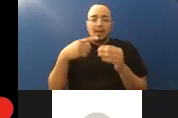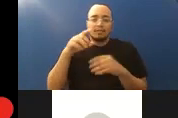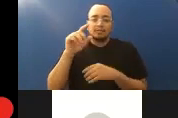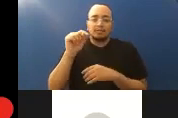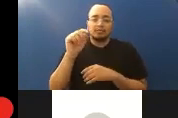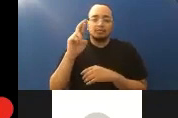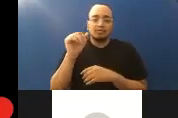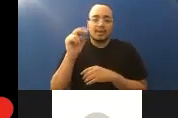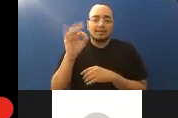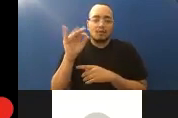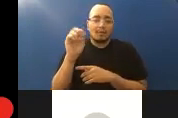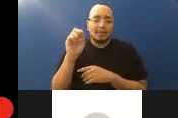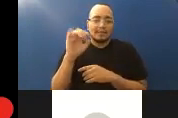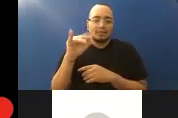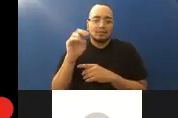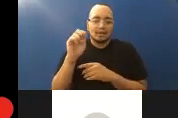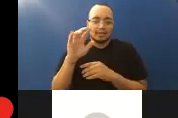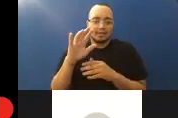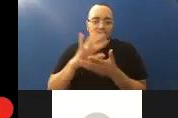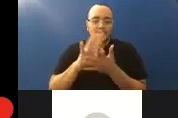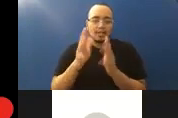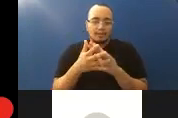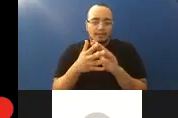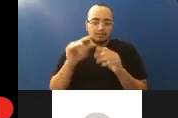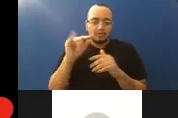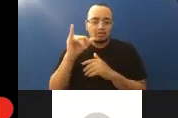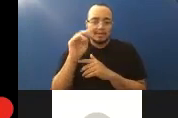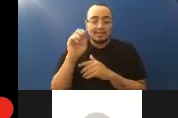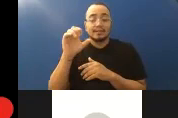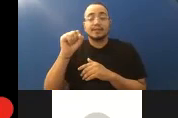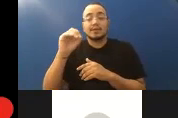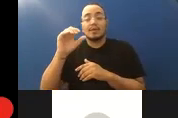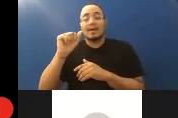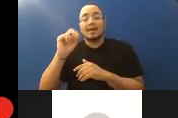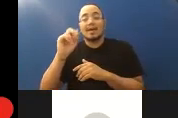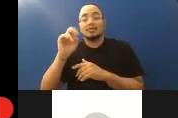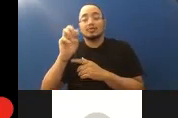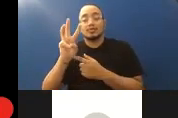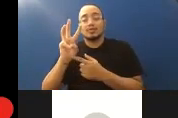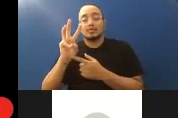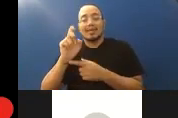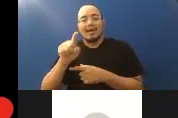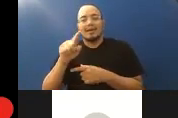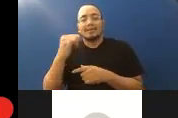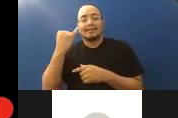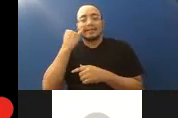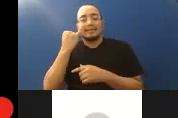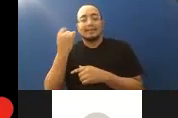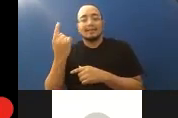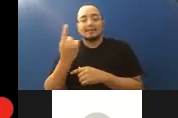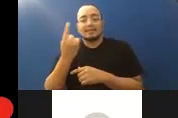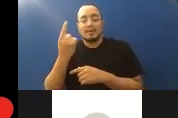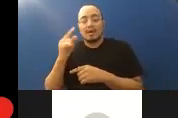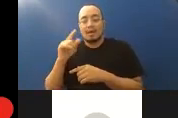within that arena after what happened to you. So Andrew asks, what do you do when someone who rapes does not want to be held accountable?